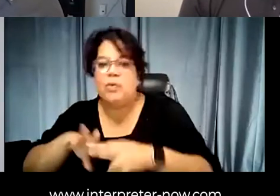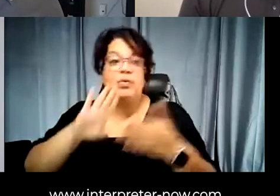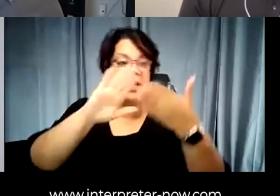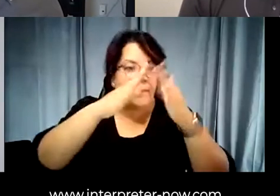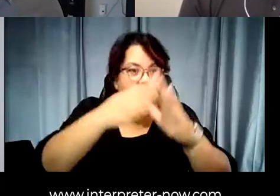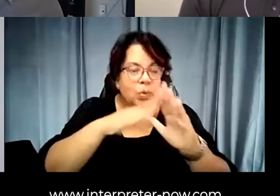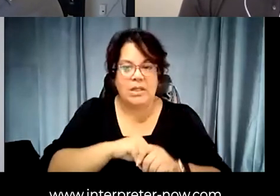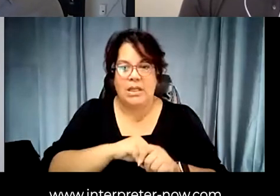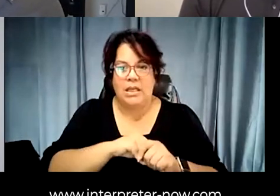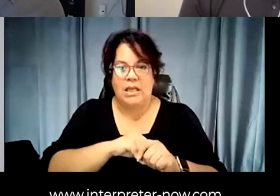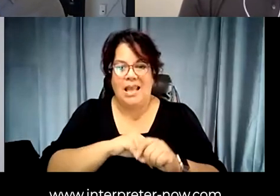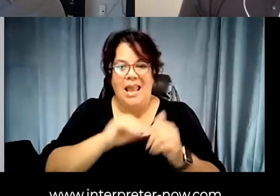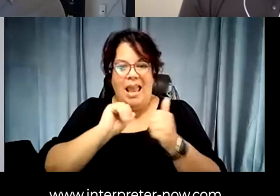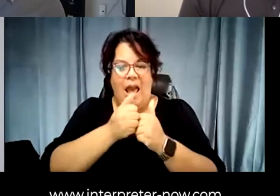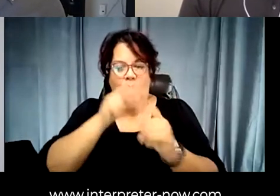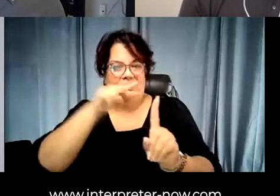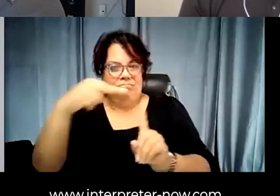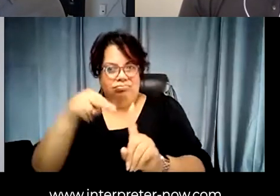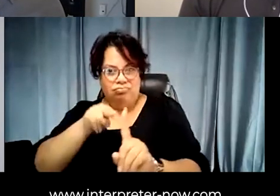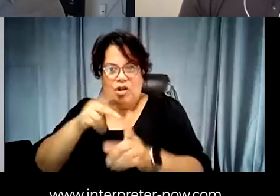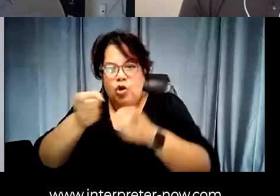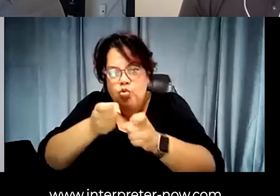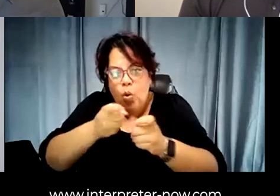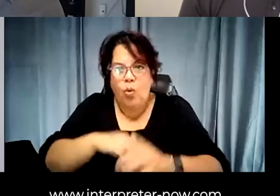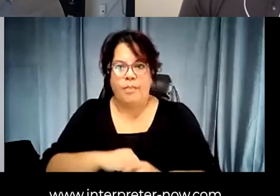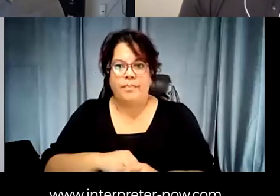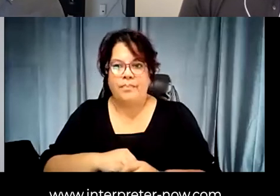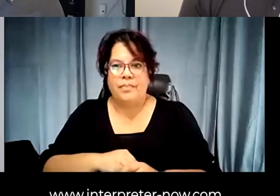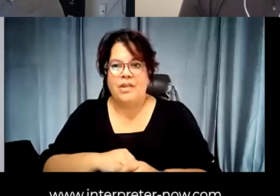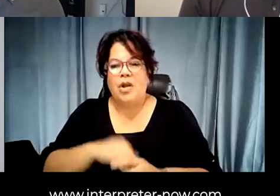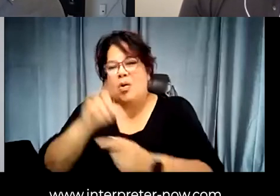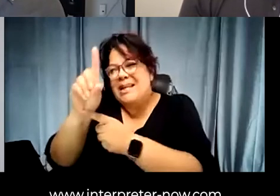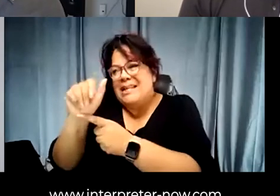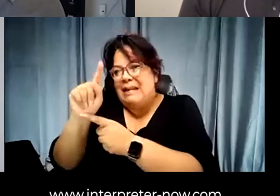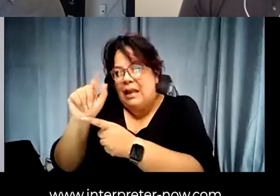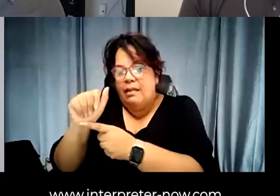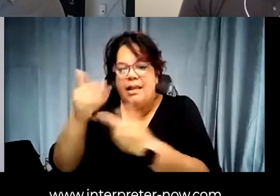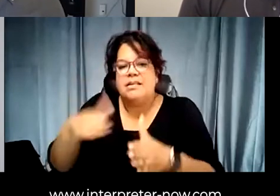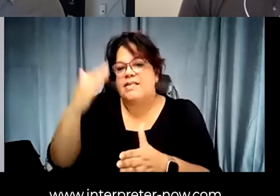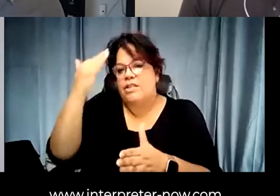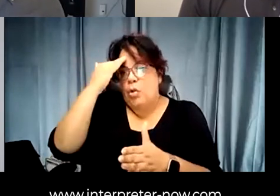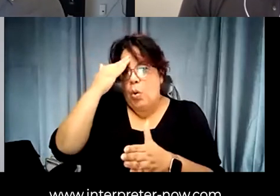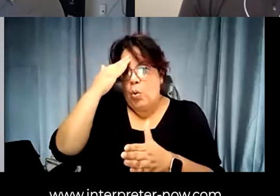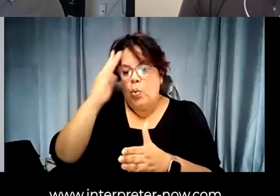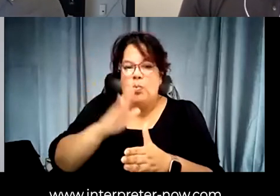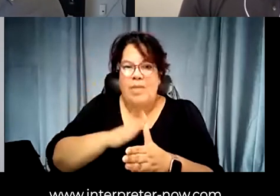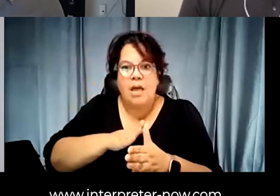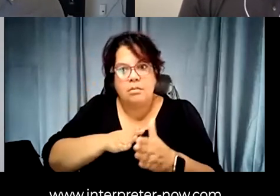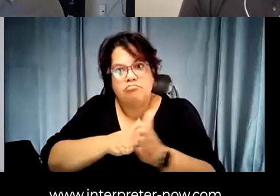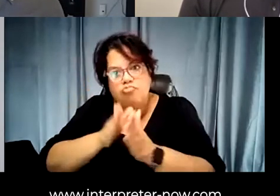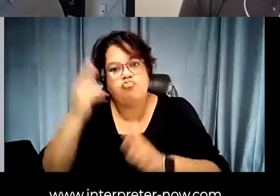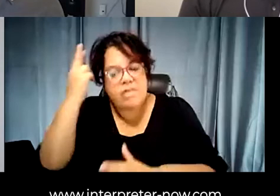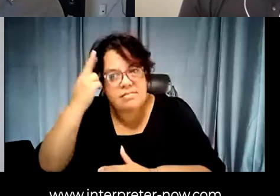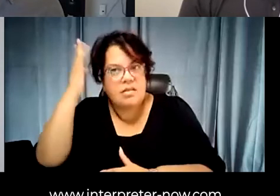perceived control. So those are like data-backed, known as the drivers in the workplace. And you can imagine how